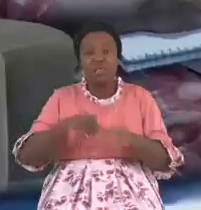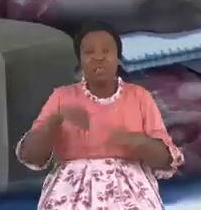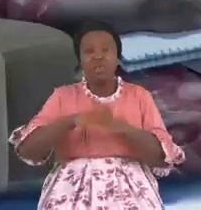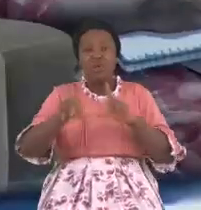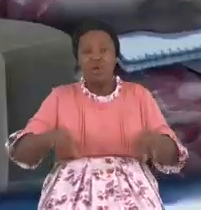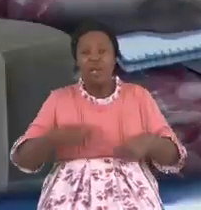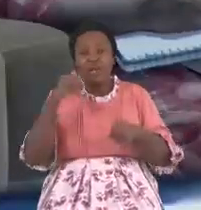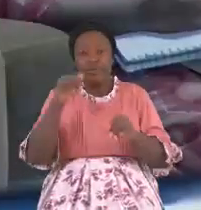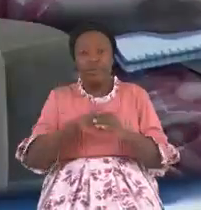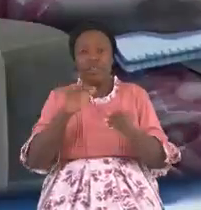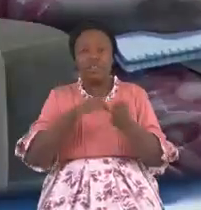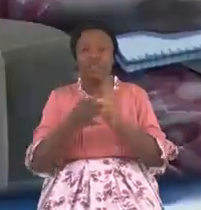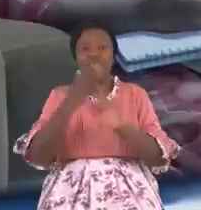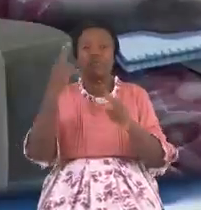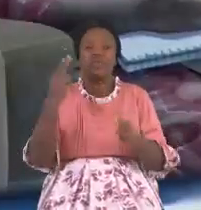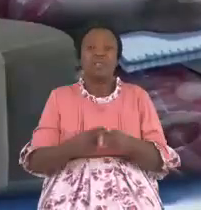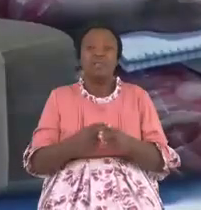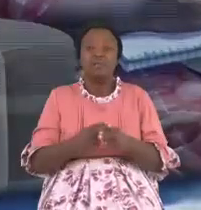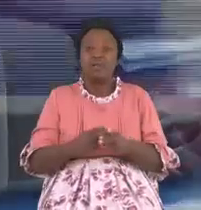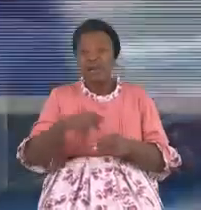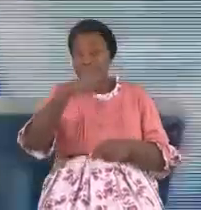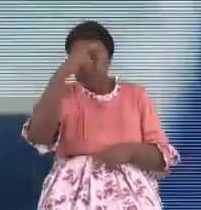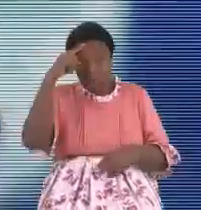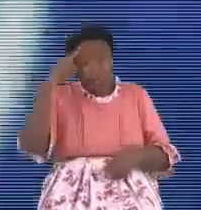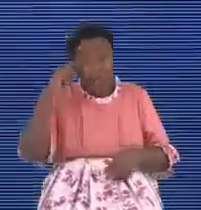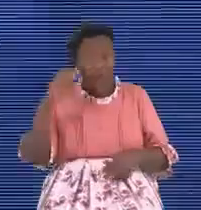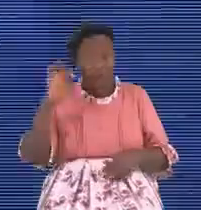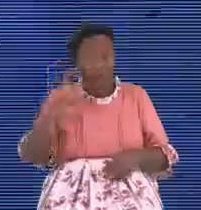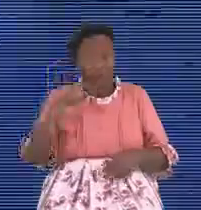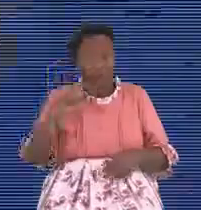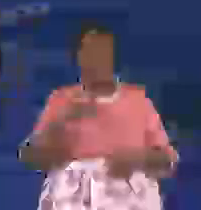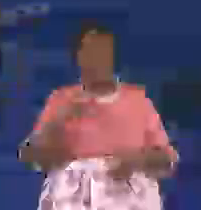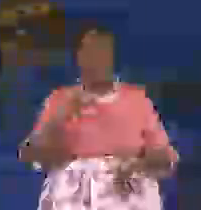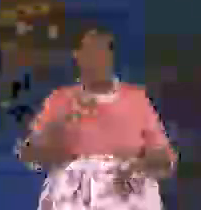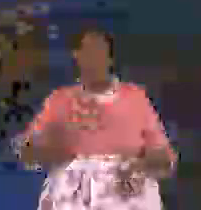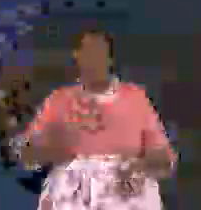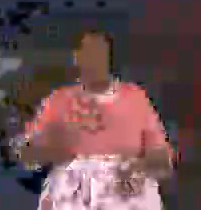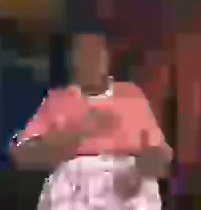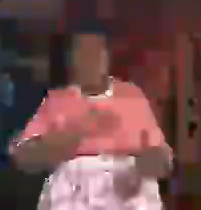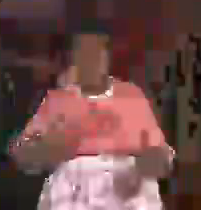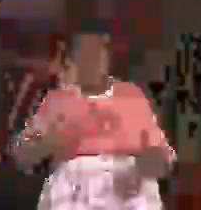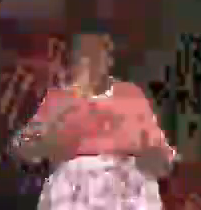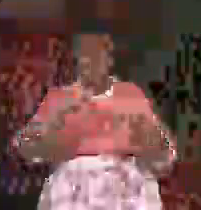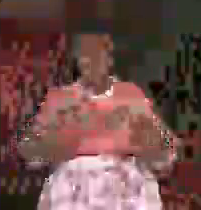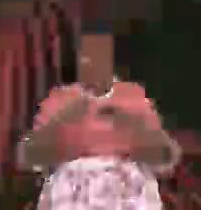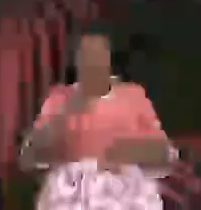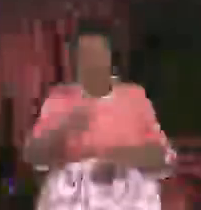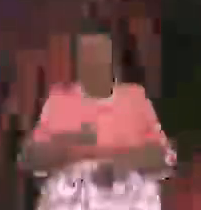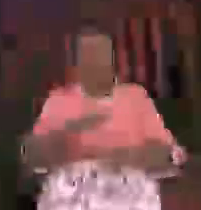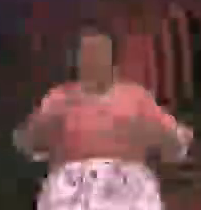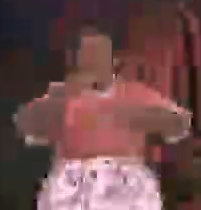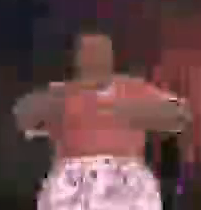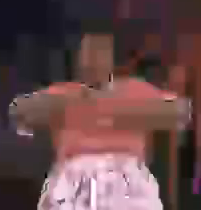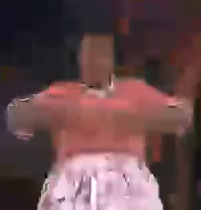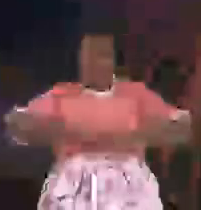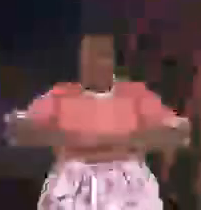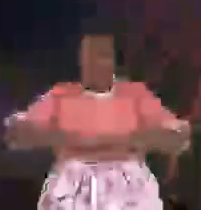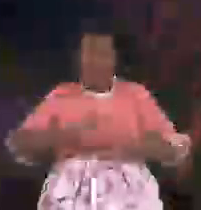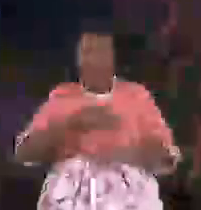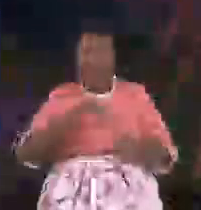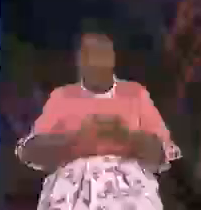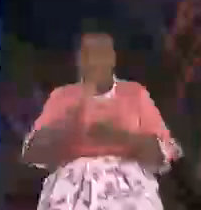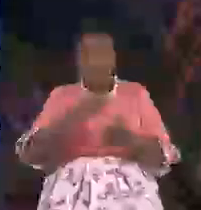jesus name because it says i will give you rest that's restoration